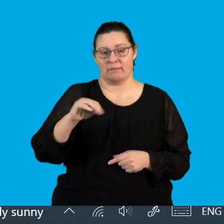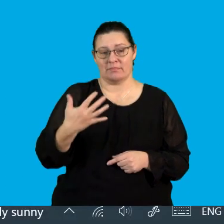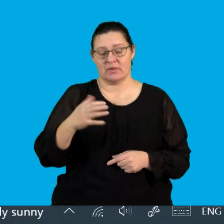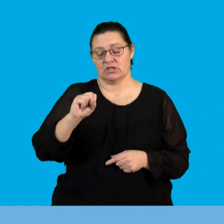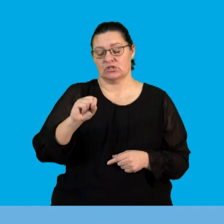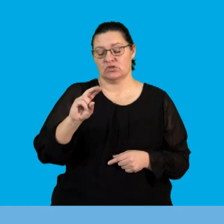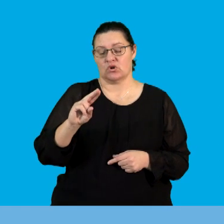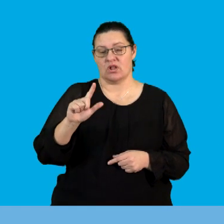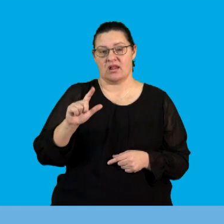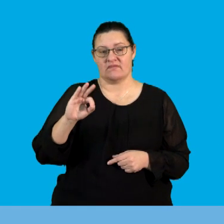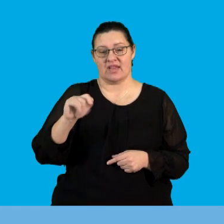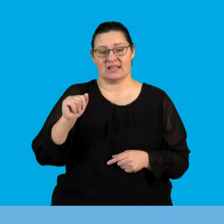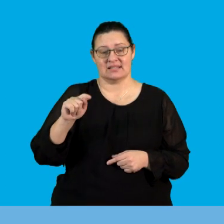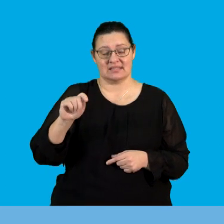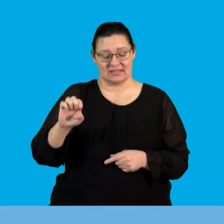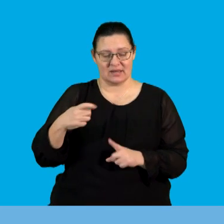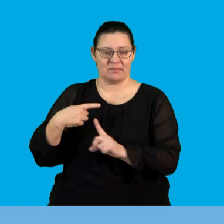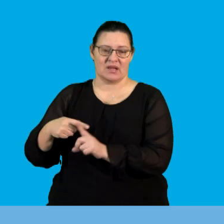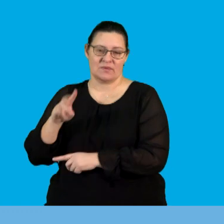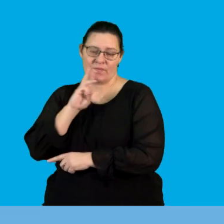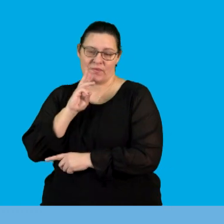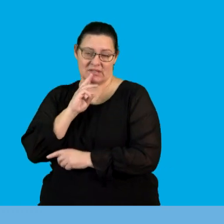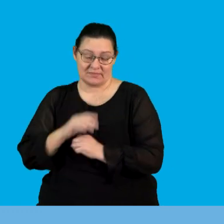sodium sulfate,